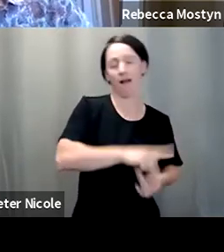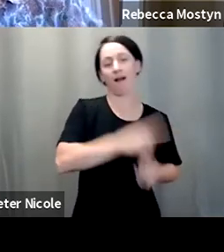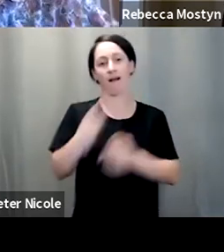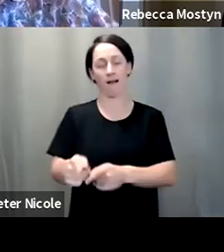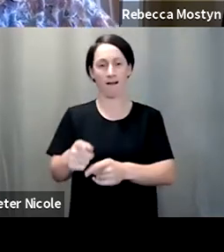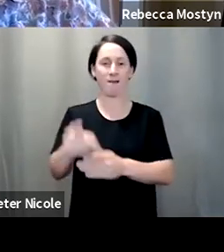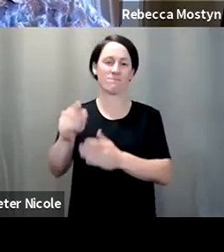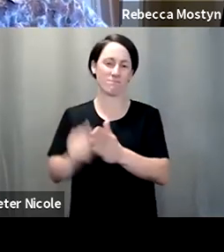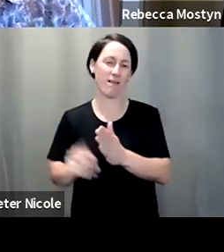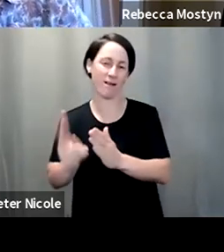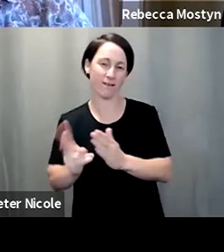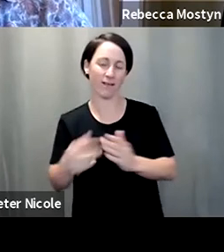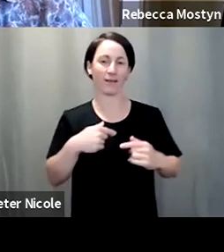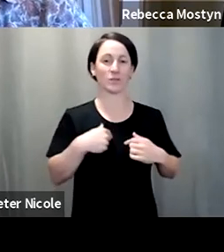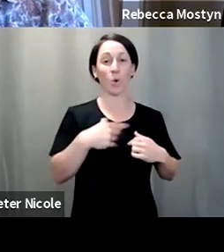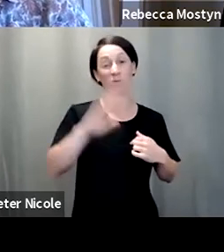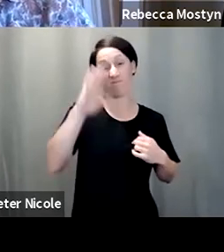the documented process.